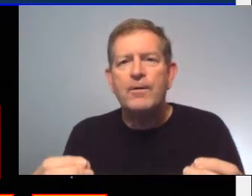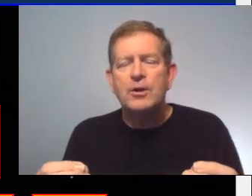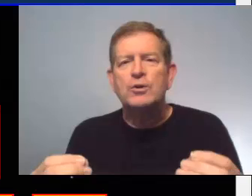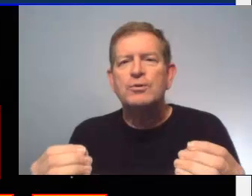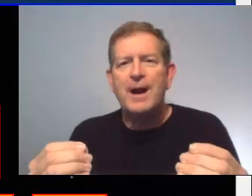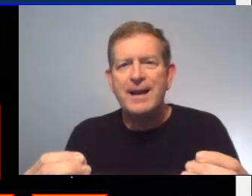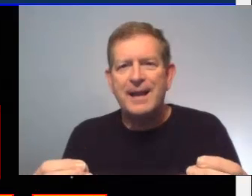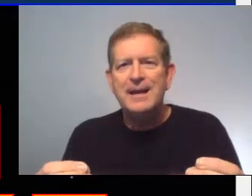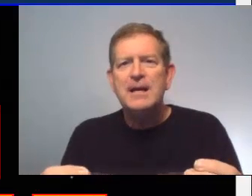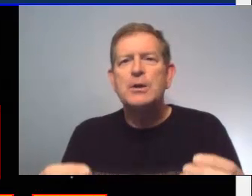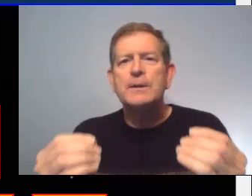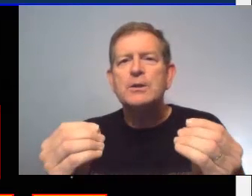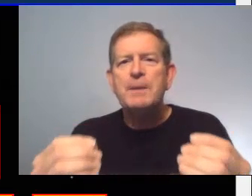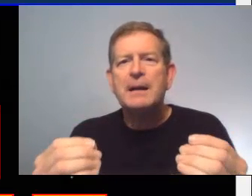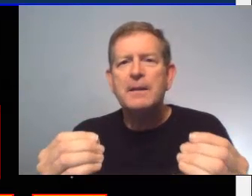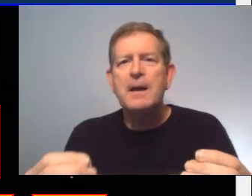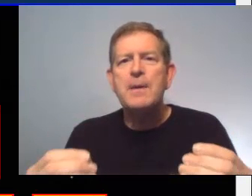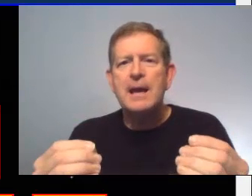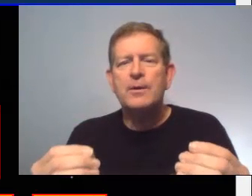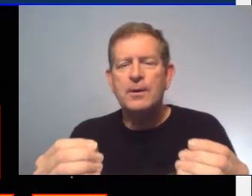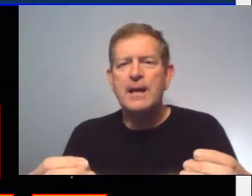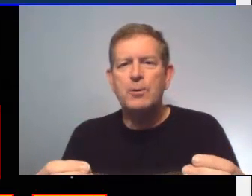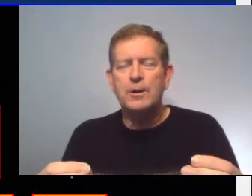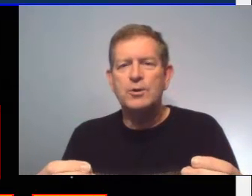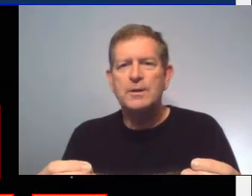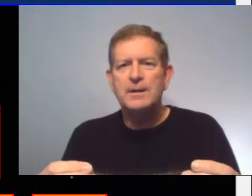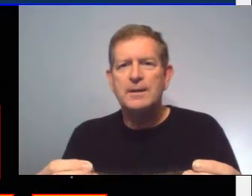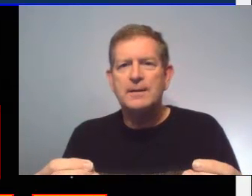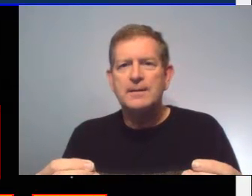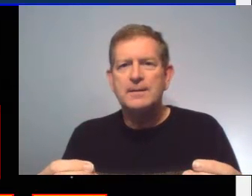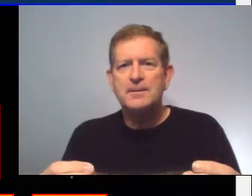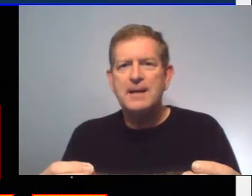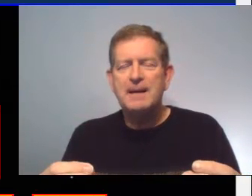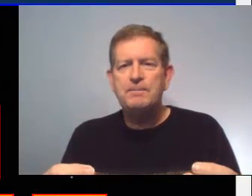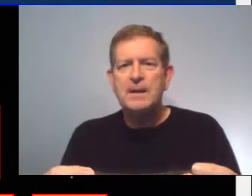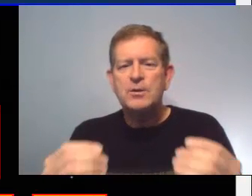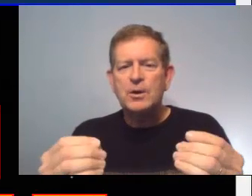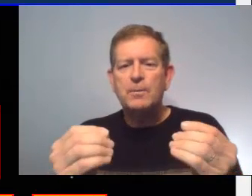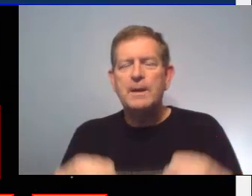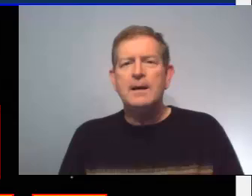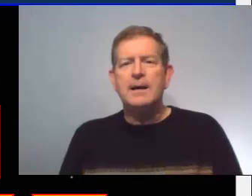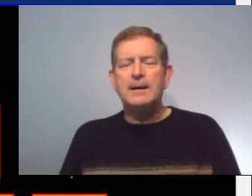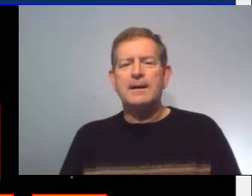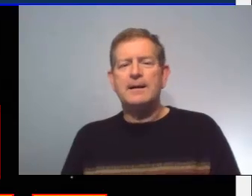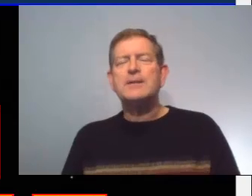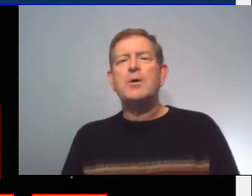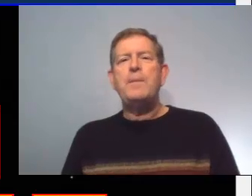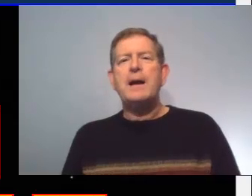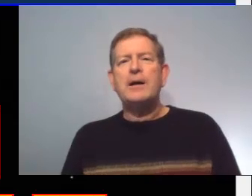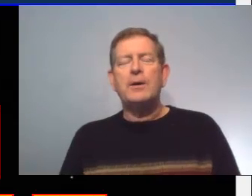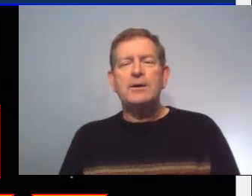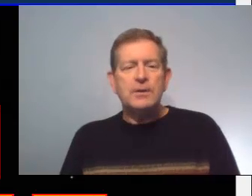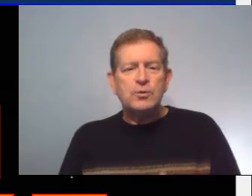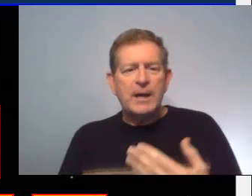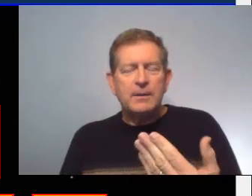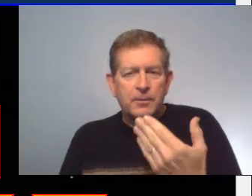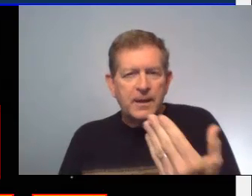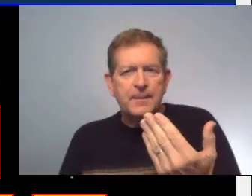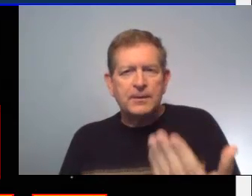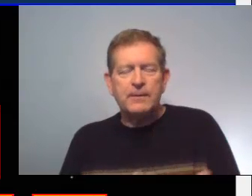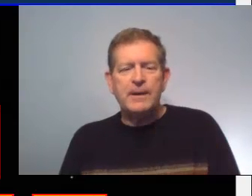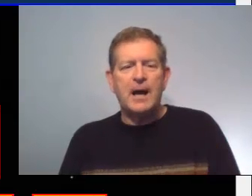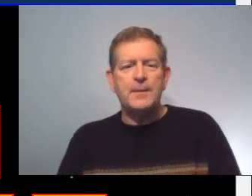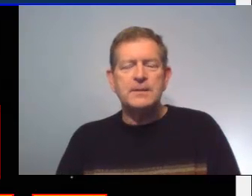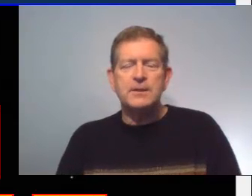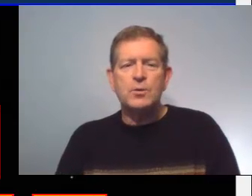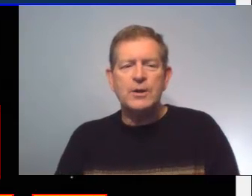an effort. You're trying to respect them and their language. Okay? So, let's go back now and try to